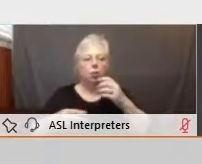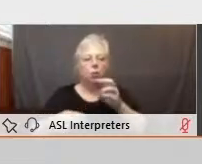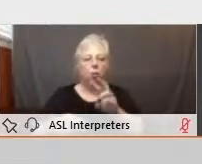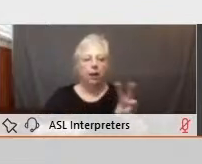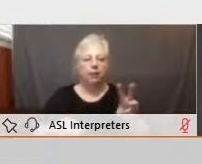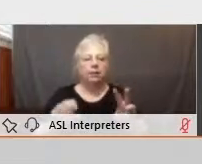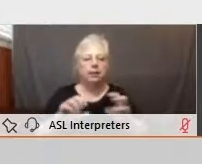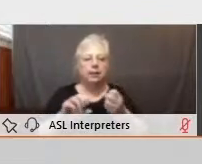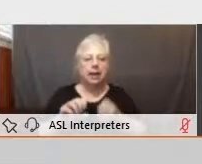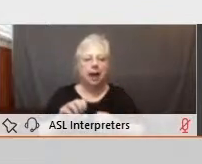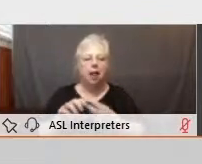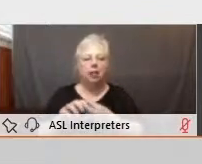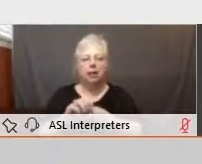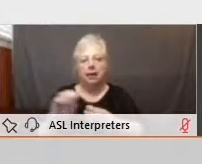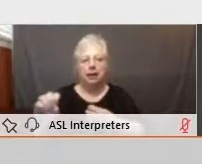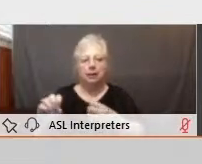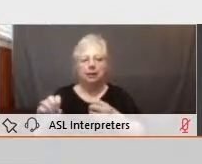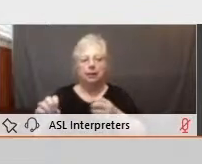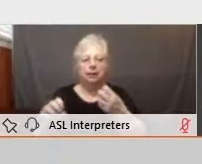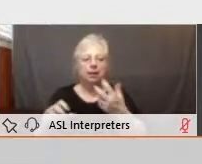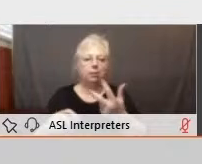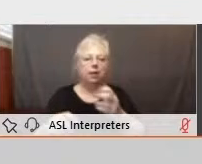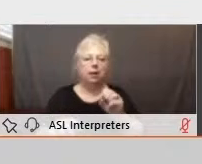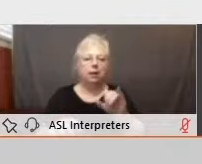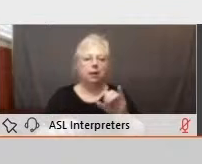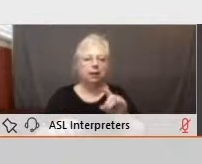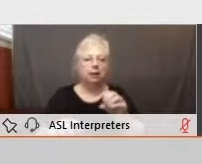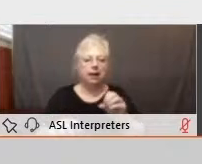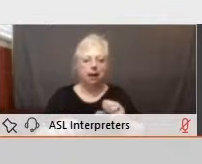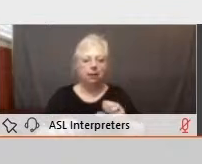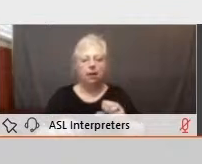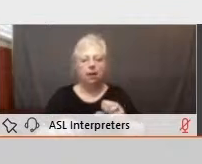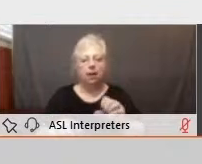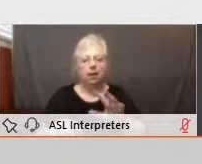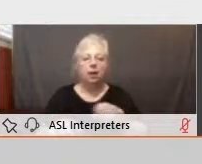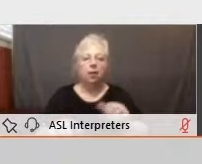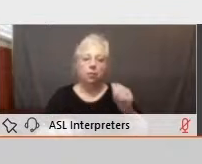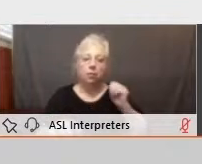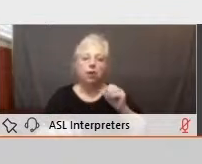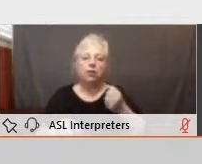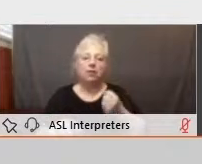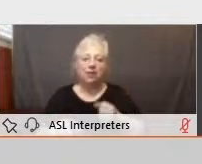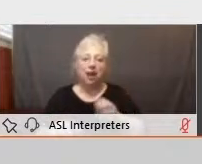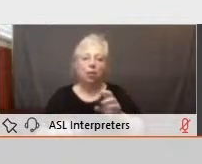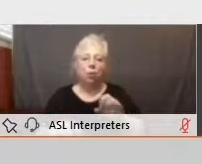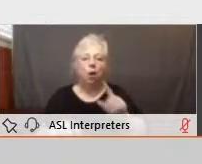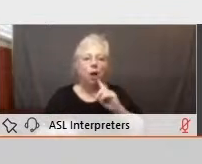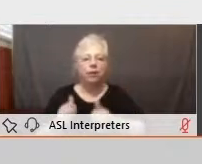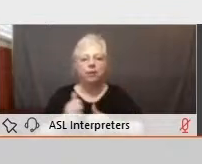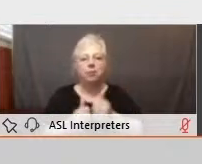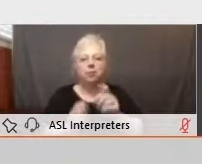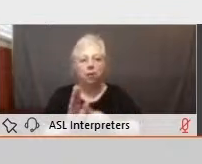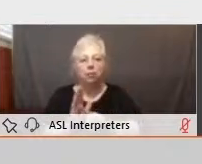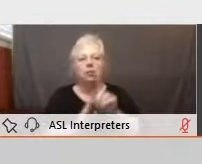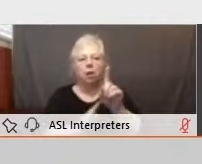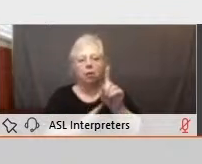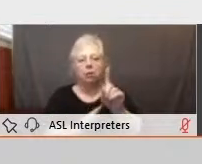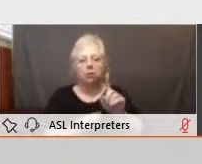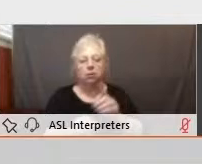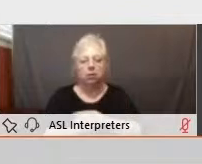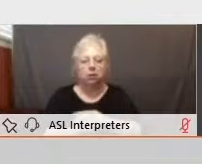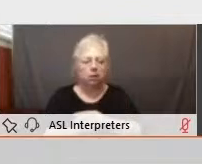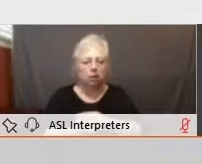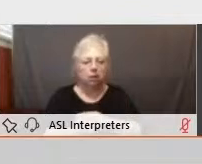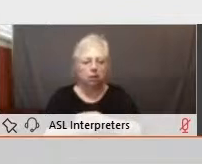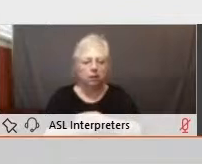sides. At roughly 6 feet, the south wall or rear wall is the tallest. At grade with the